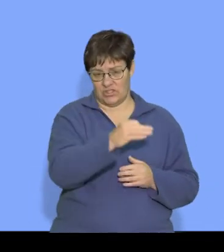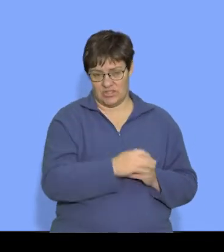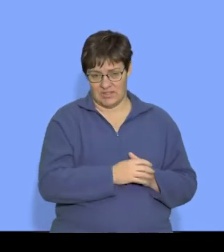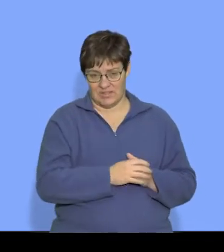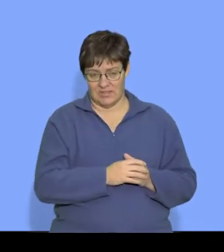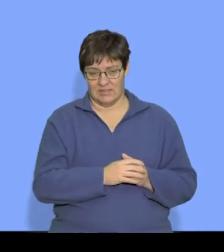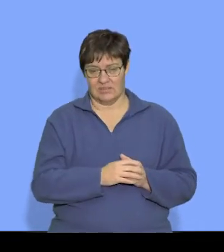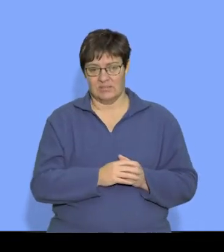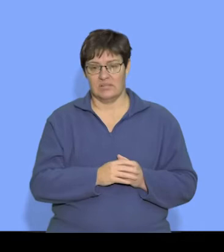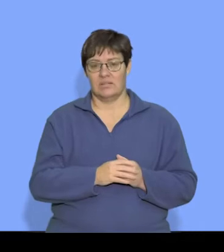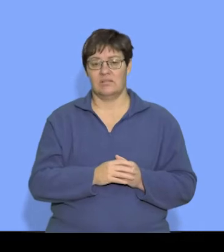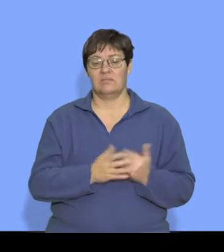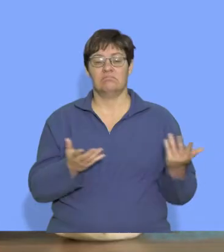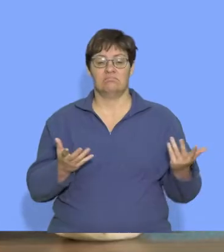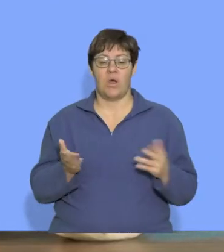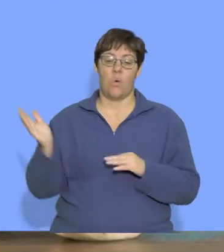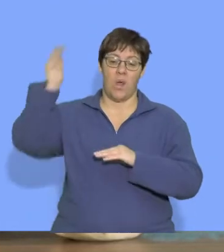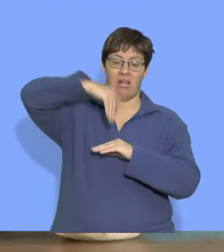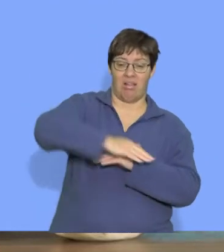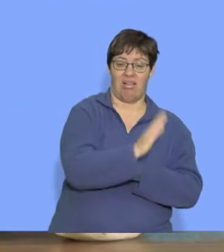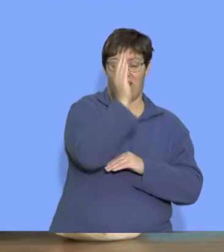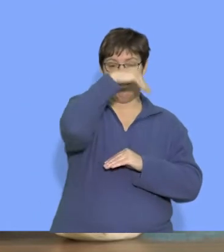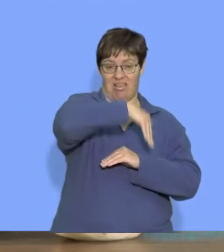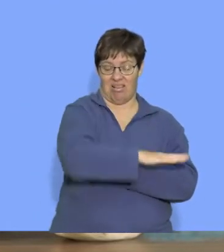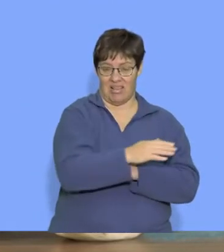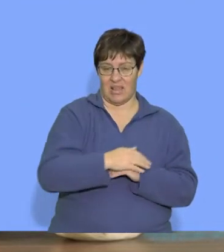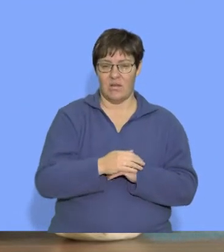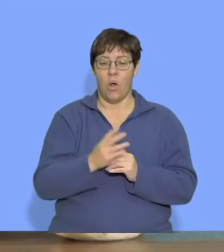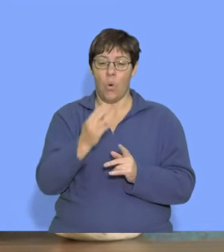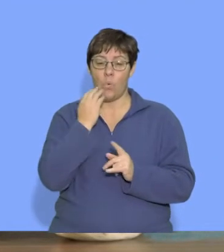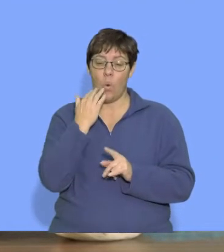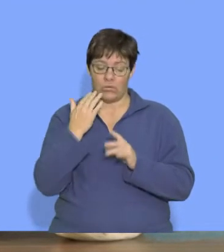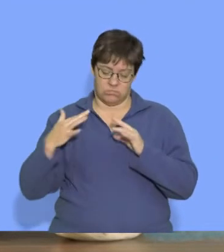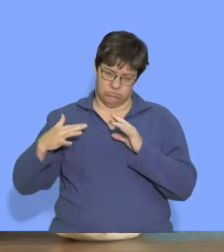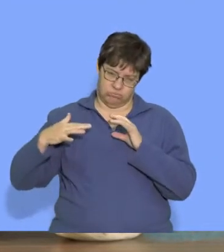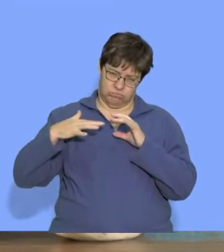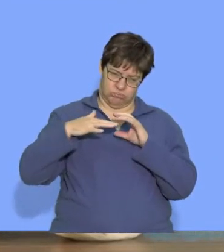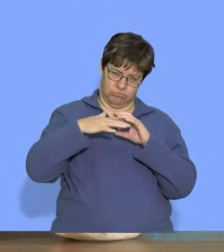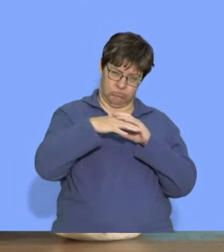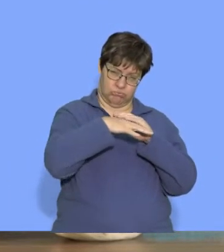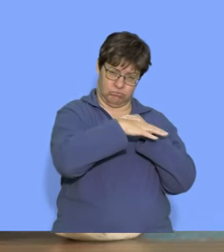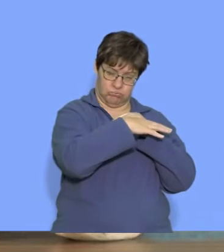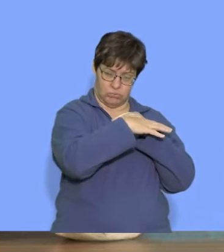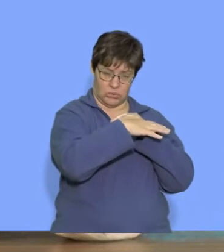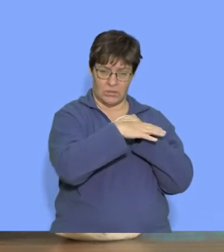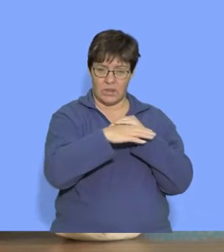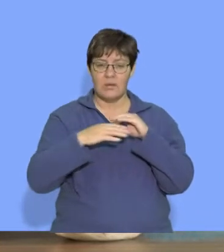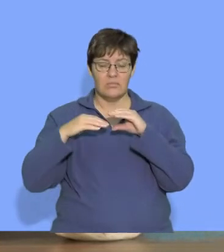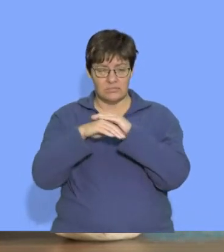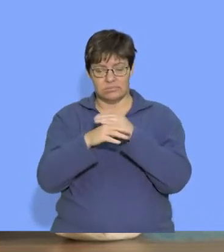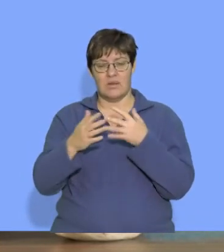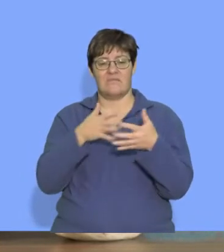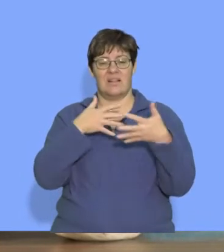you see your filter feeding your baleen whales, and they take in large amounts of water. And as the water passes through,